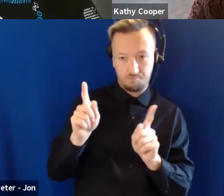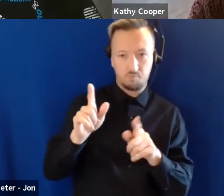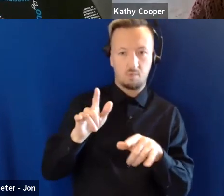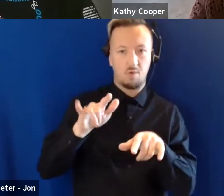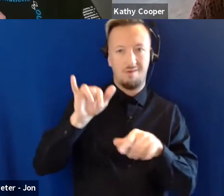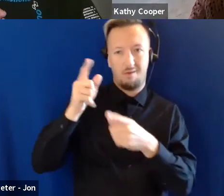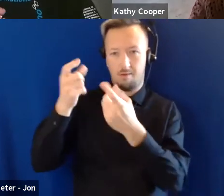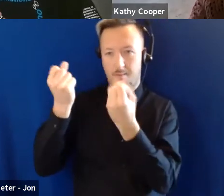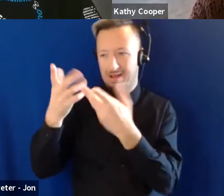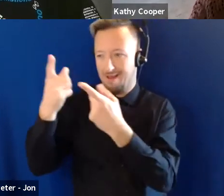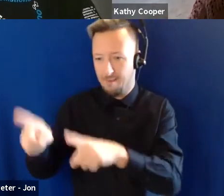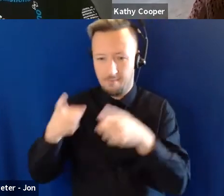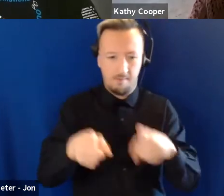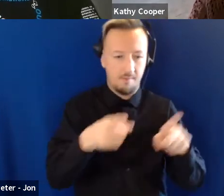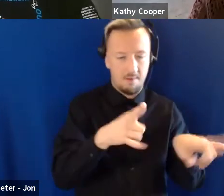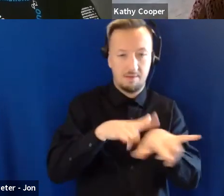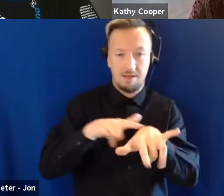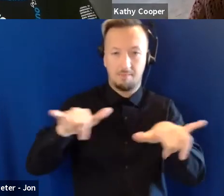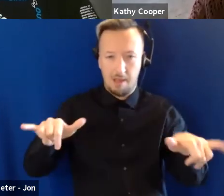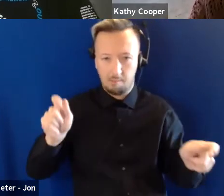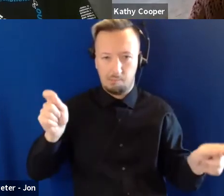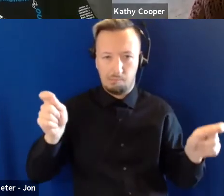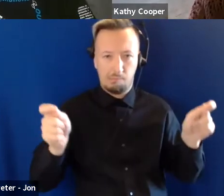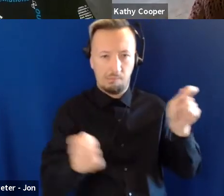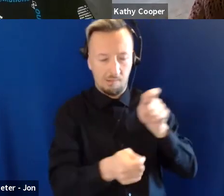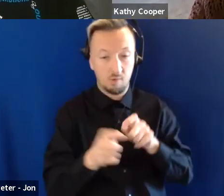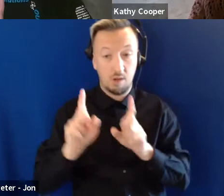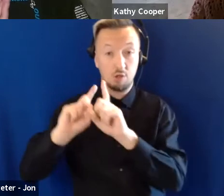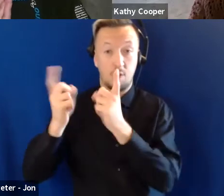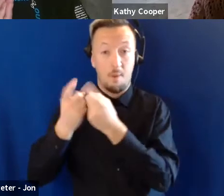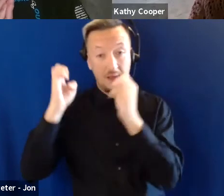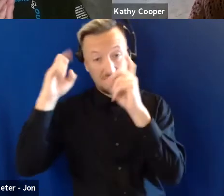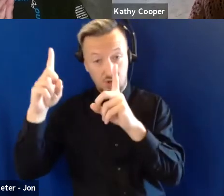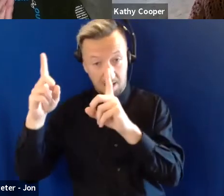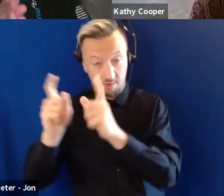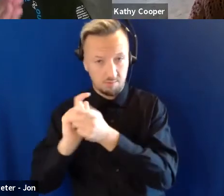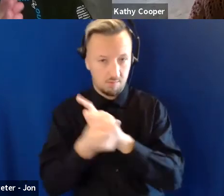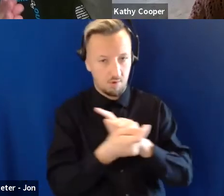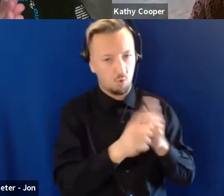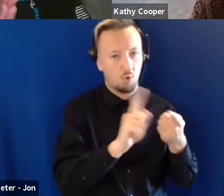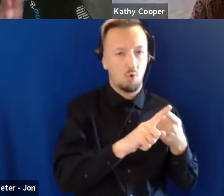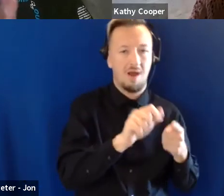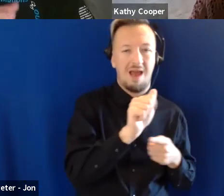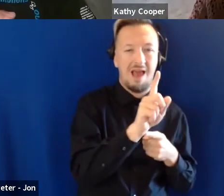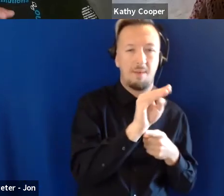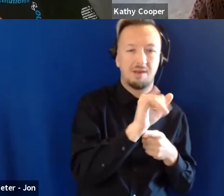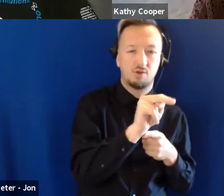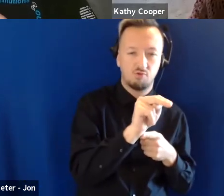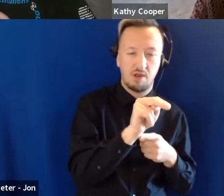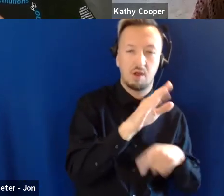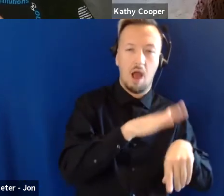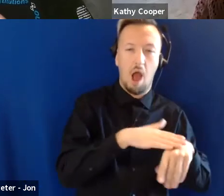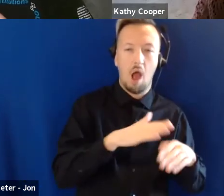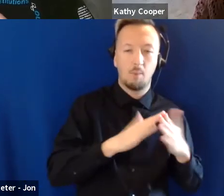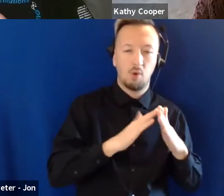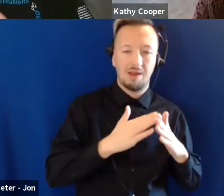time that the transition happened from the Department of Education to the Administration on Community Living and